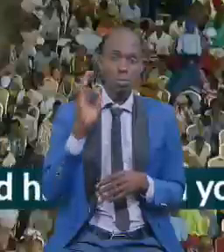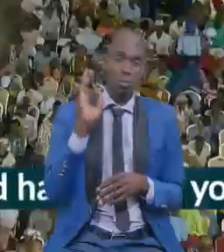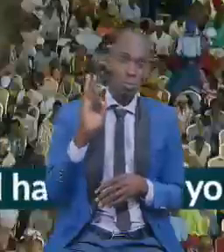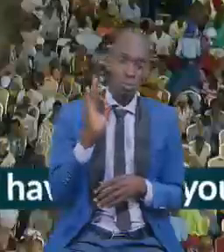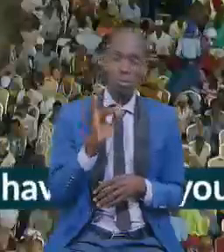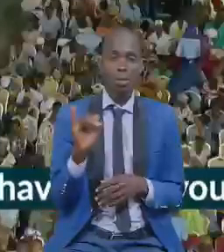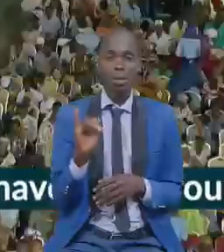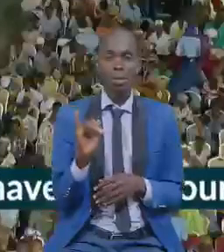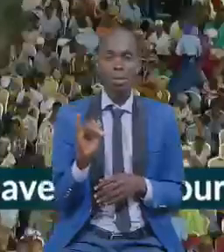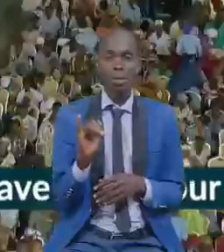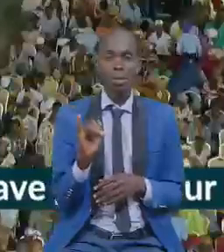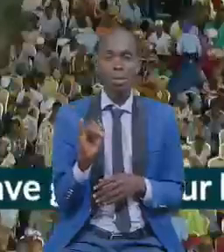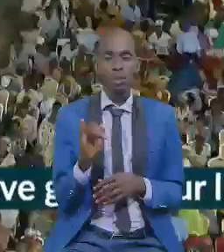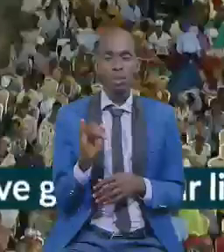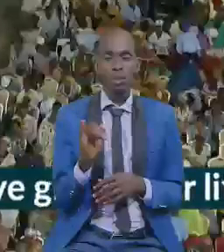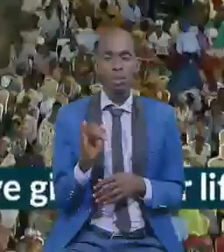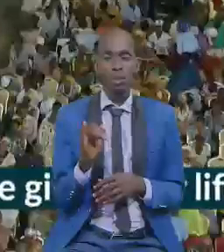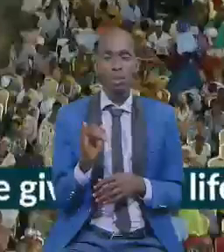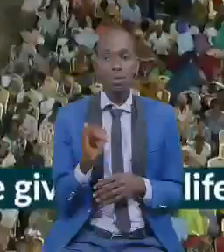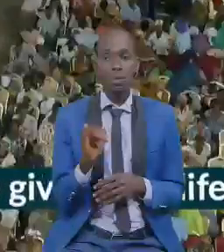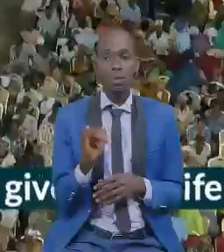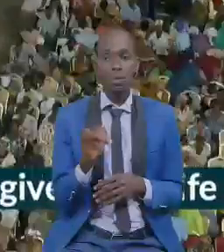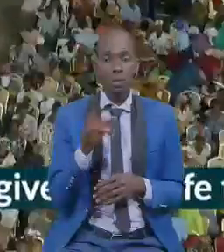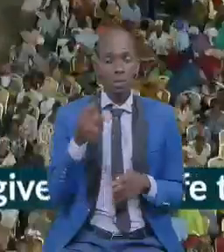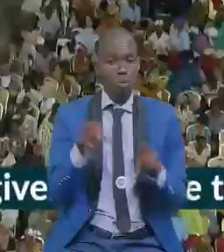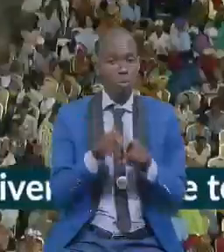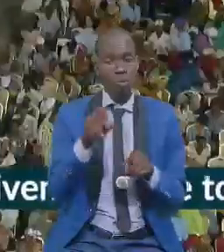if you look, or if you are watching by television now,